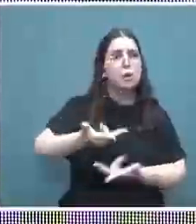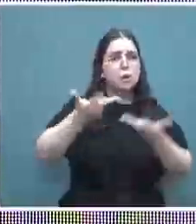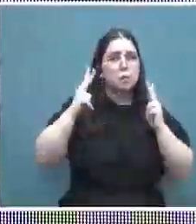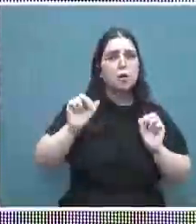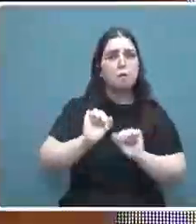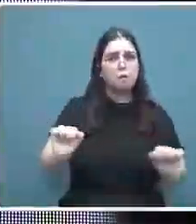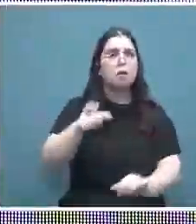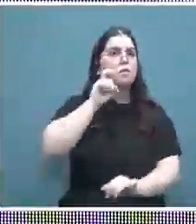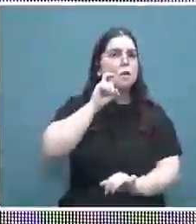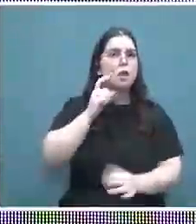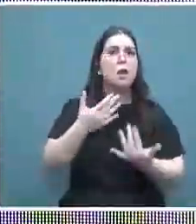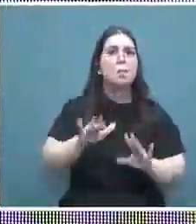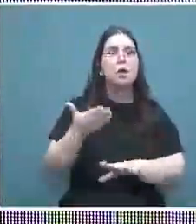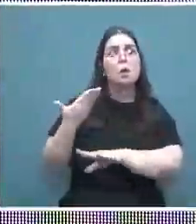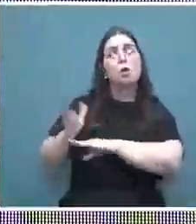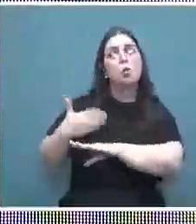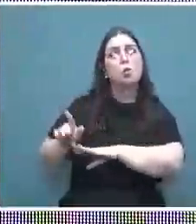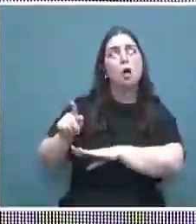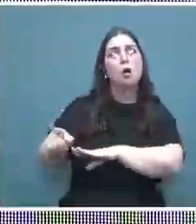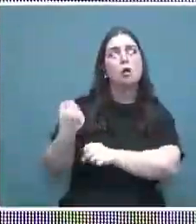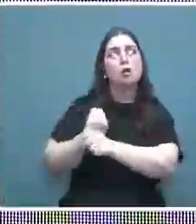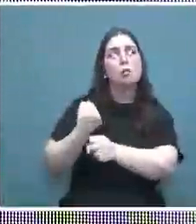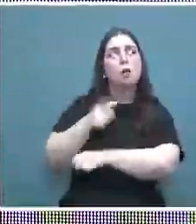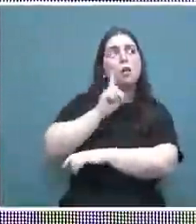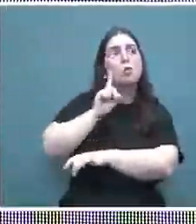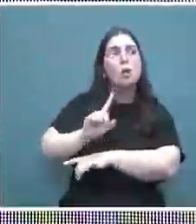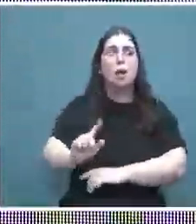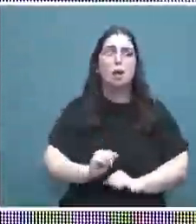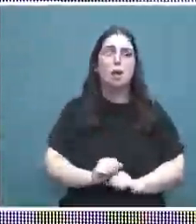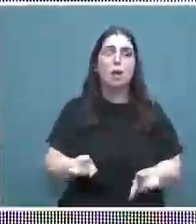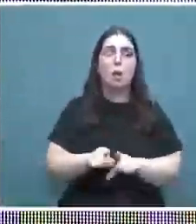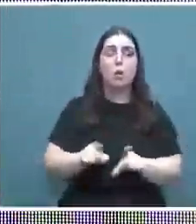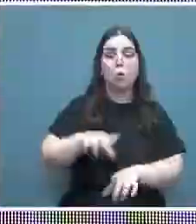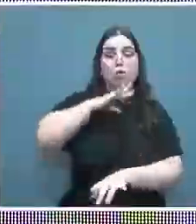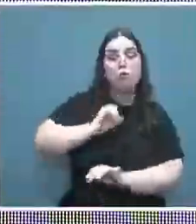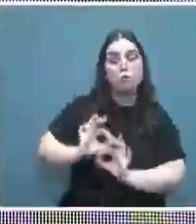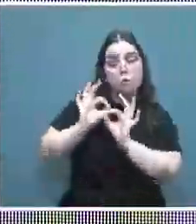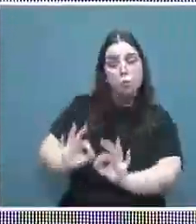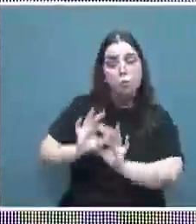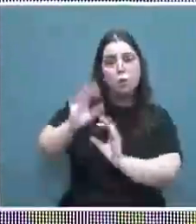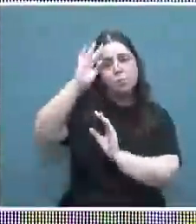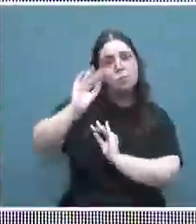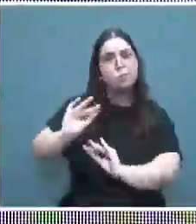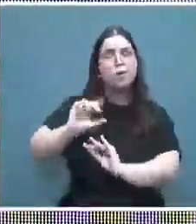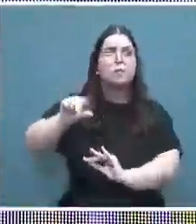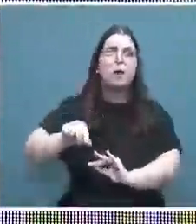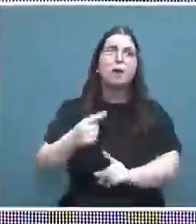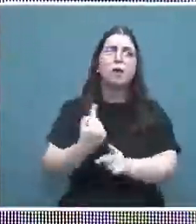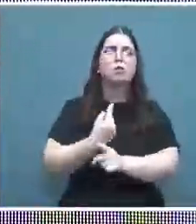The rest, it's the job of a woman. Not simply raising children, educating them, taking care of